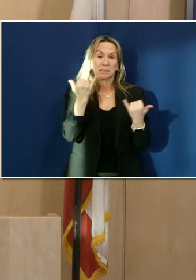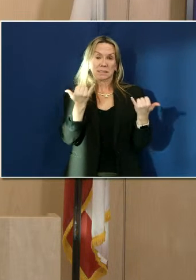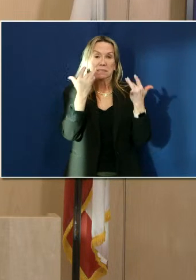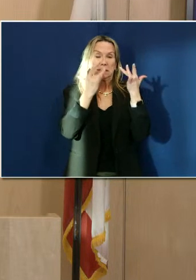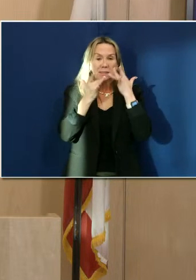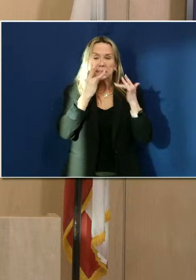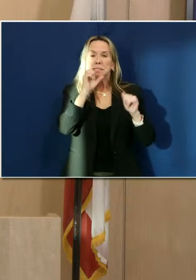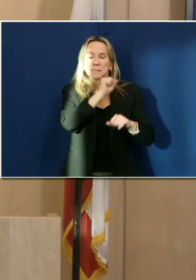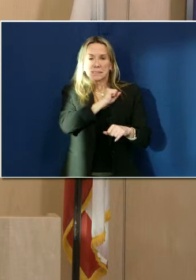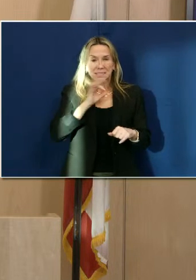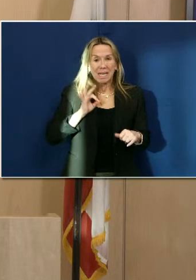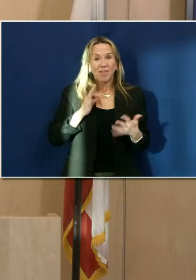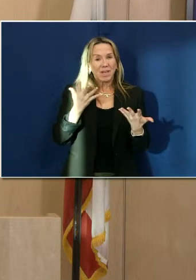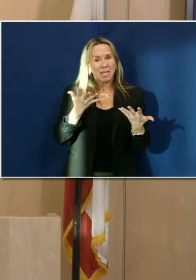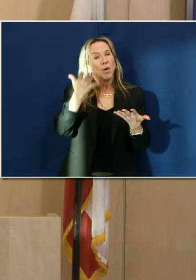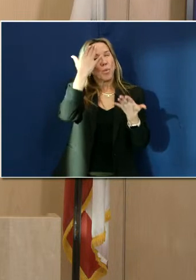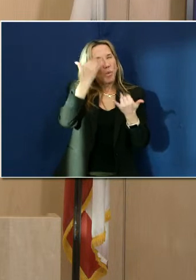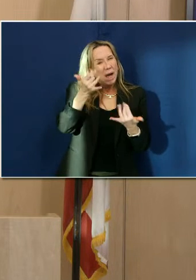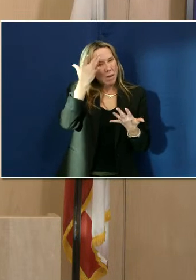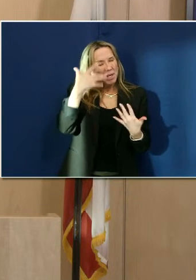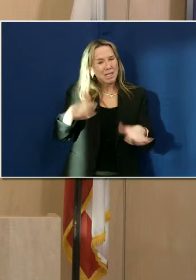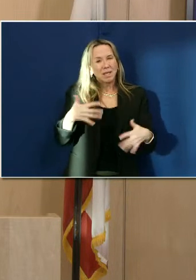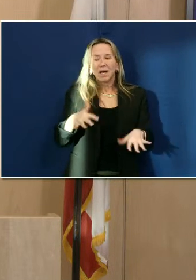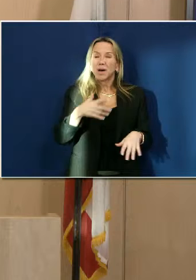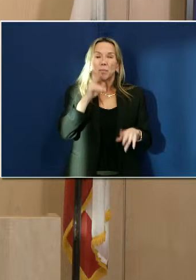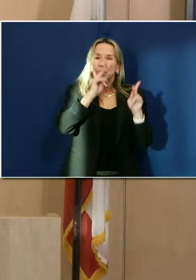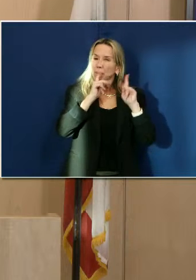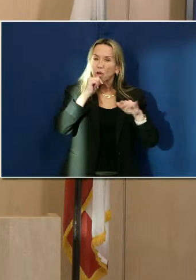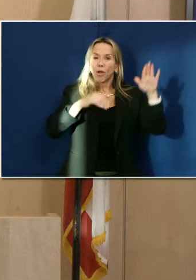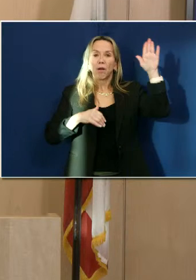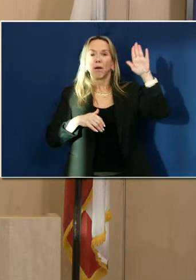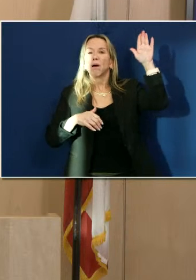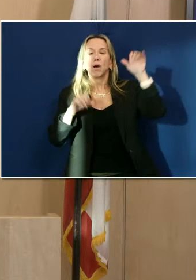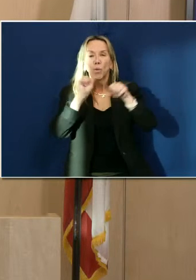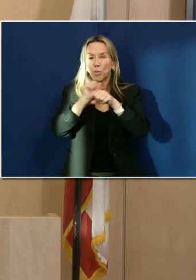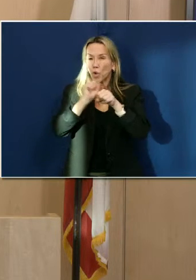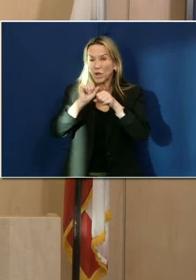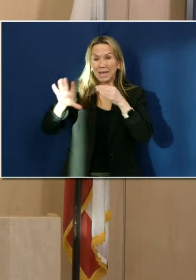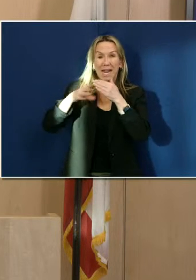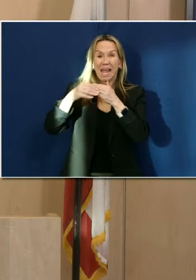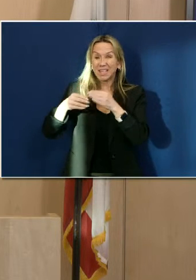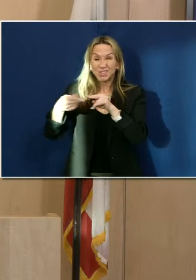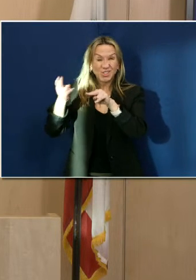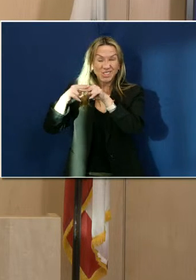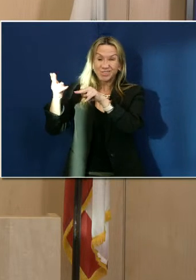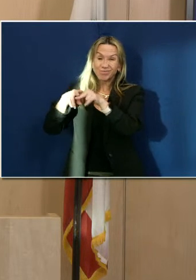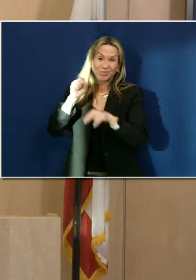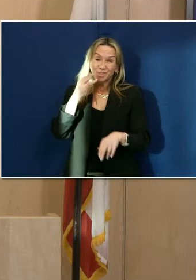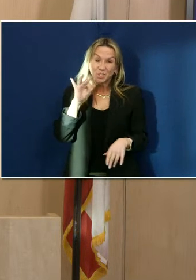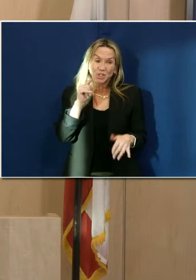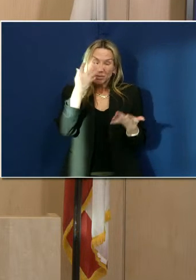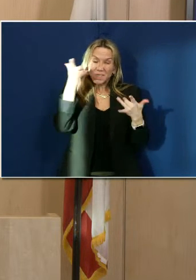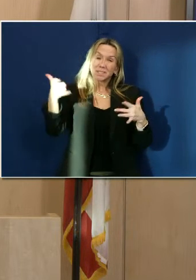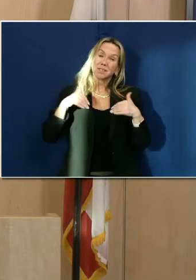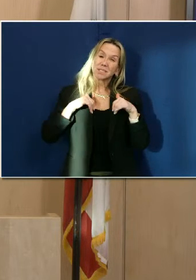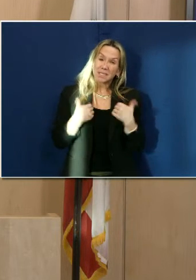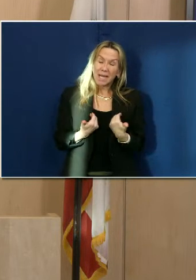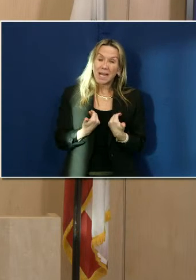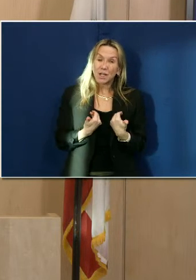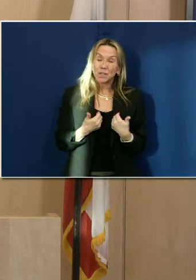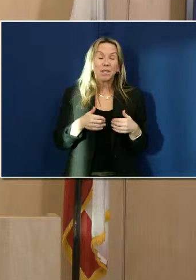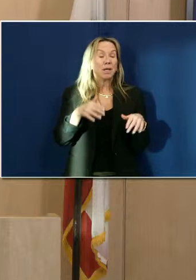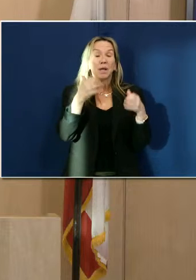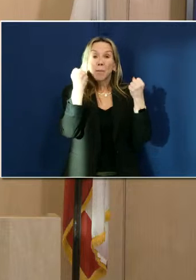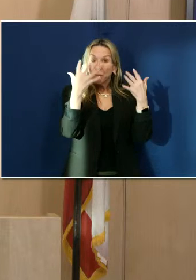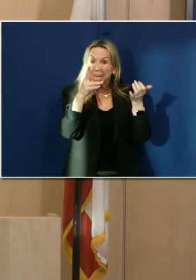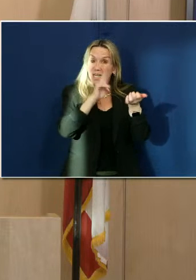mainly because people are tired, they're not volunteering for extra shifts. Travelers aren't as willing to come to San Diego because there may not